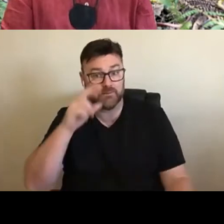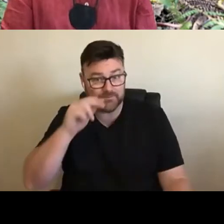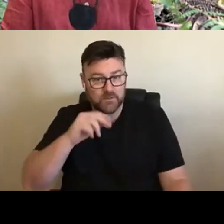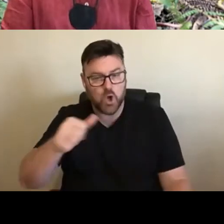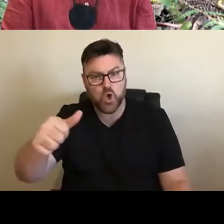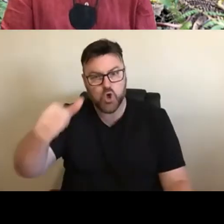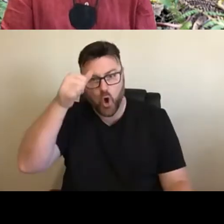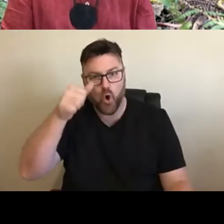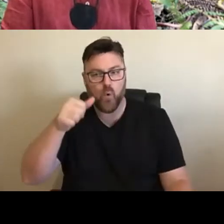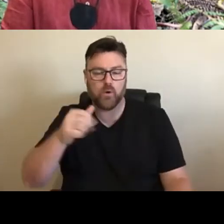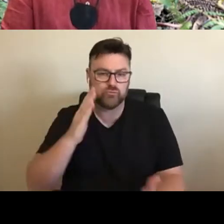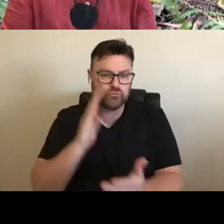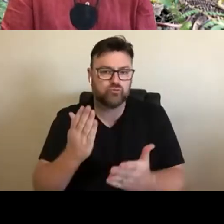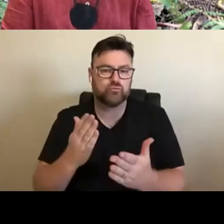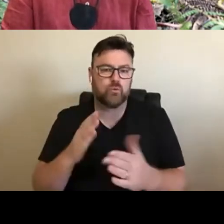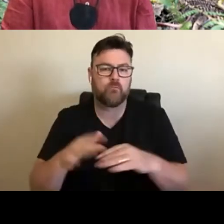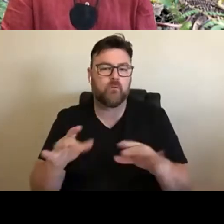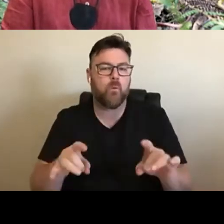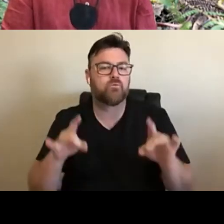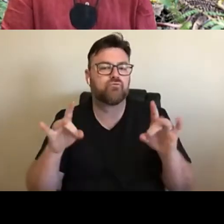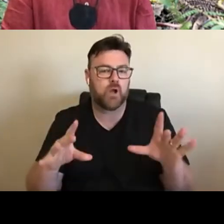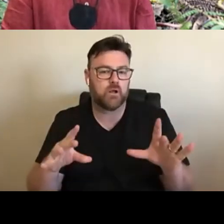the country from the very beginning.